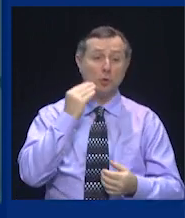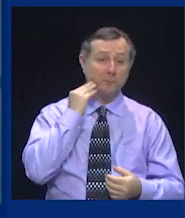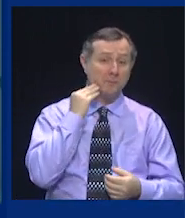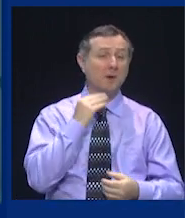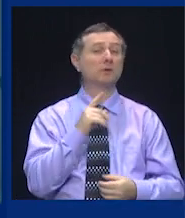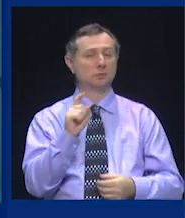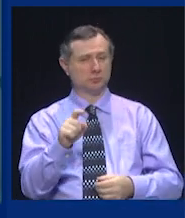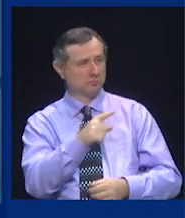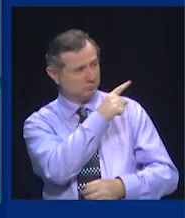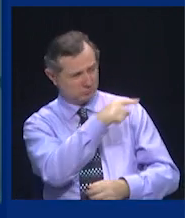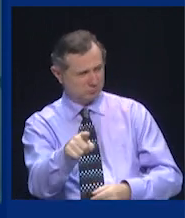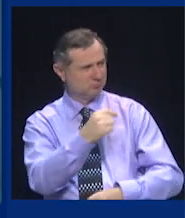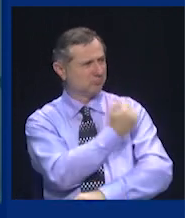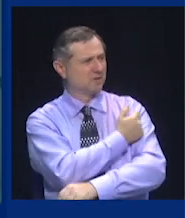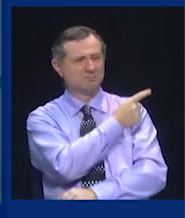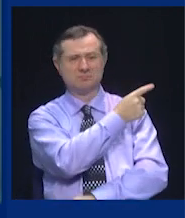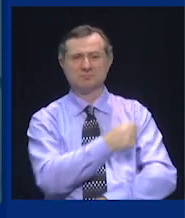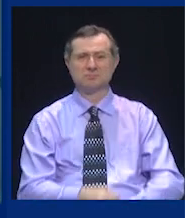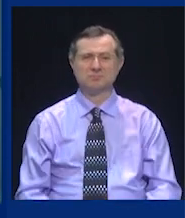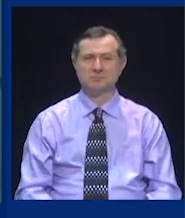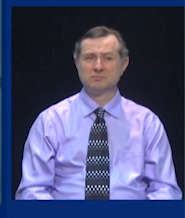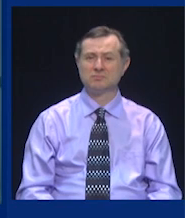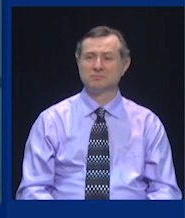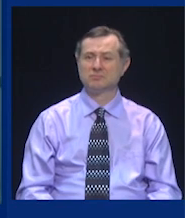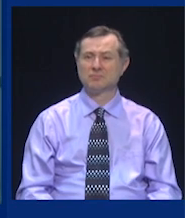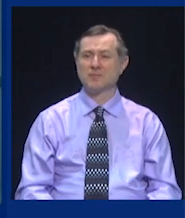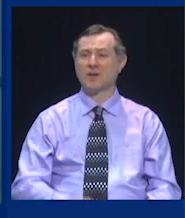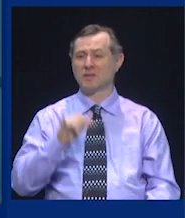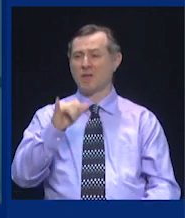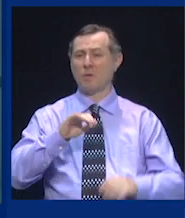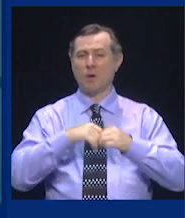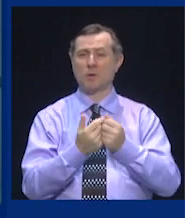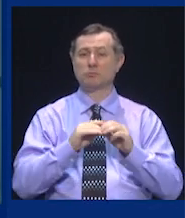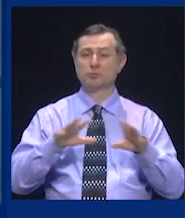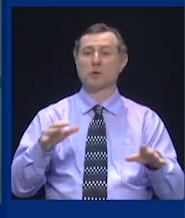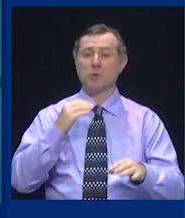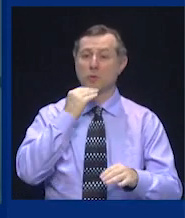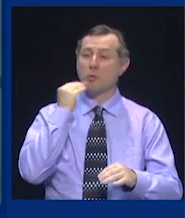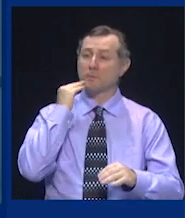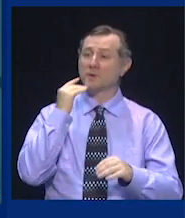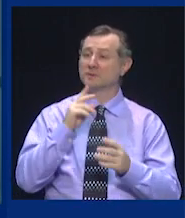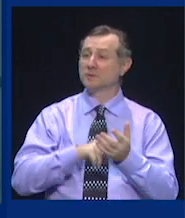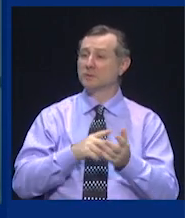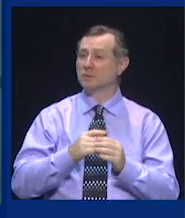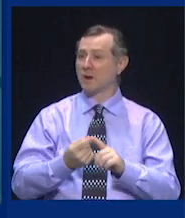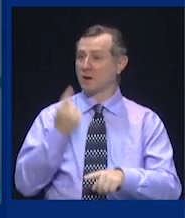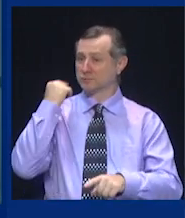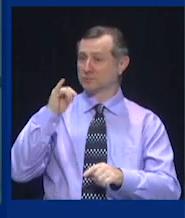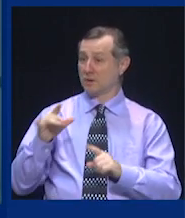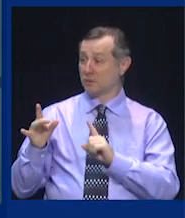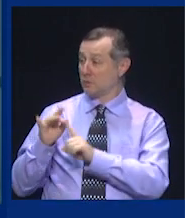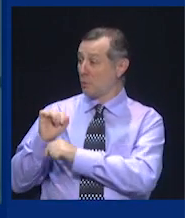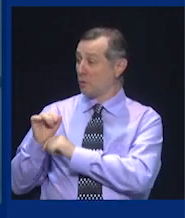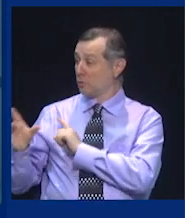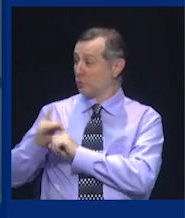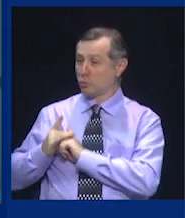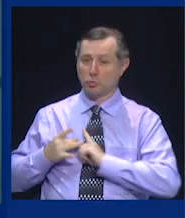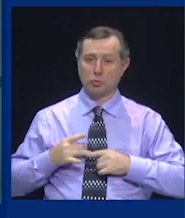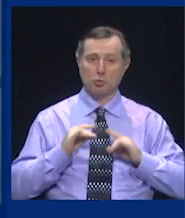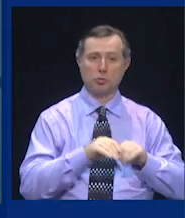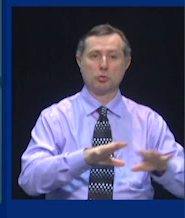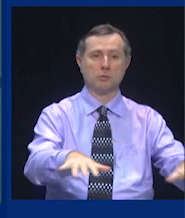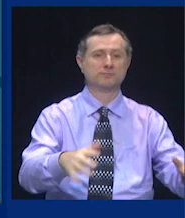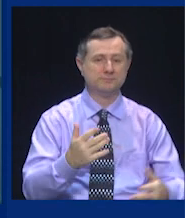should be vaccinated. That's how it came into the nursing homes in the first place. People in the nursing homes are not giving it to each